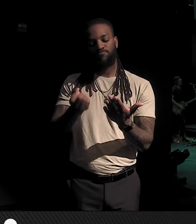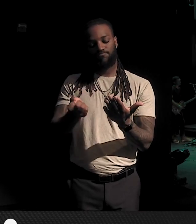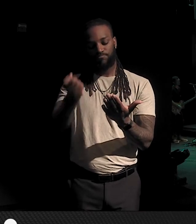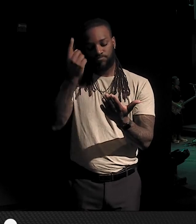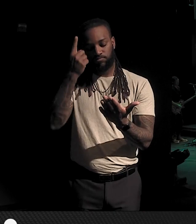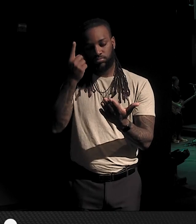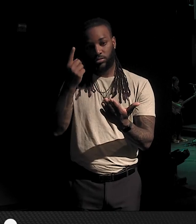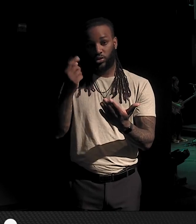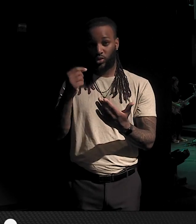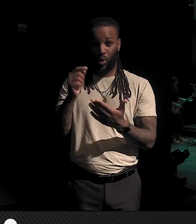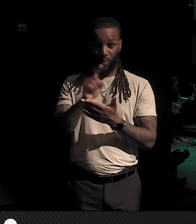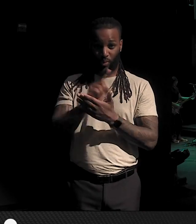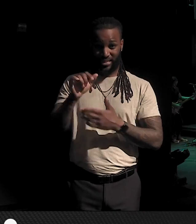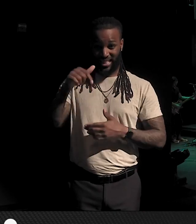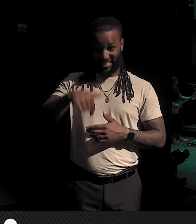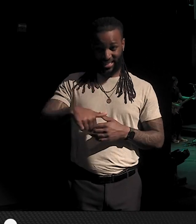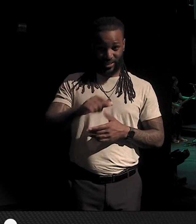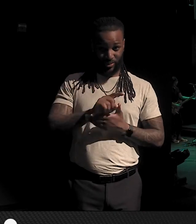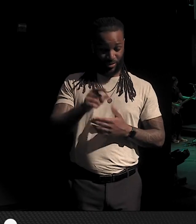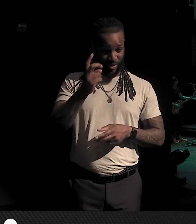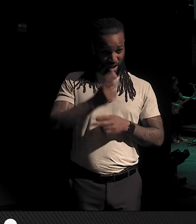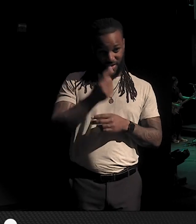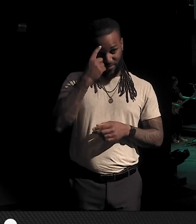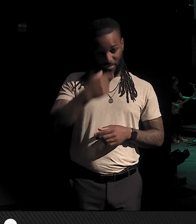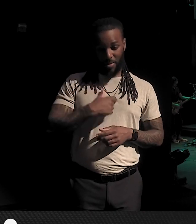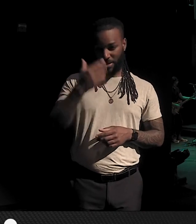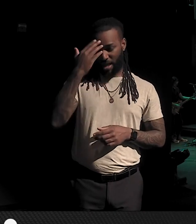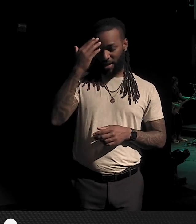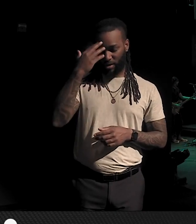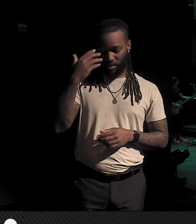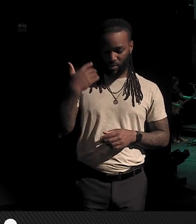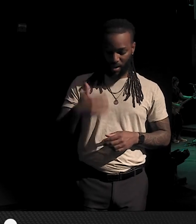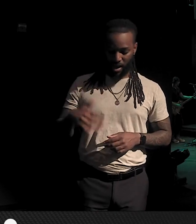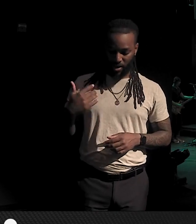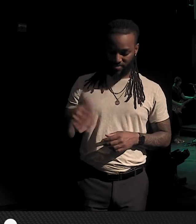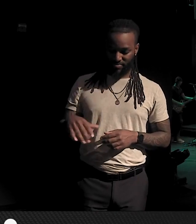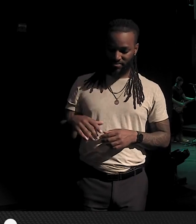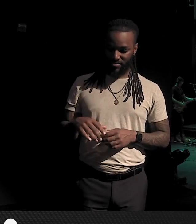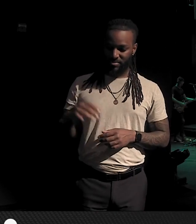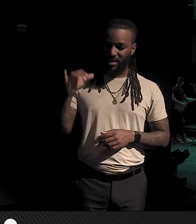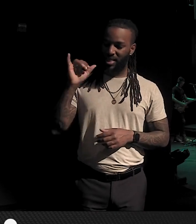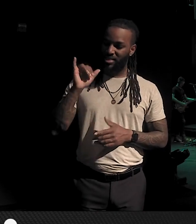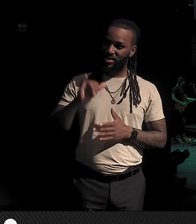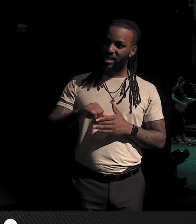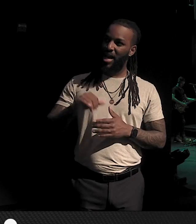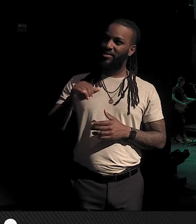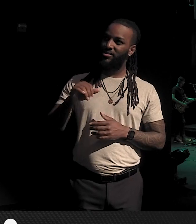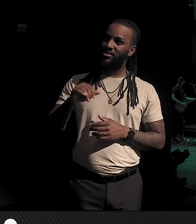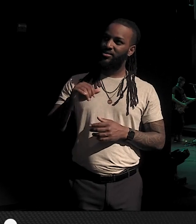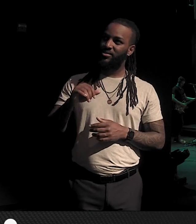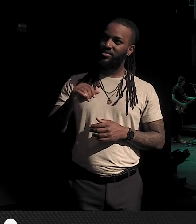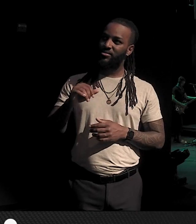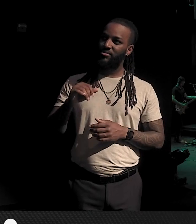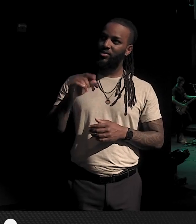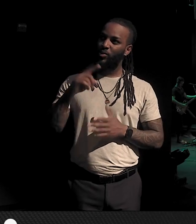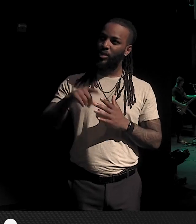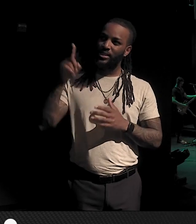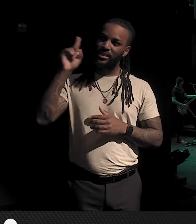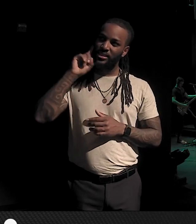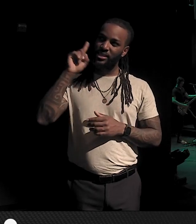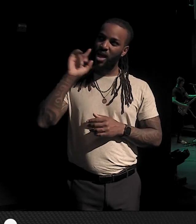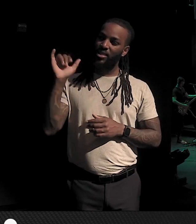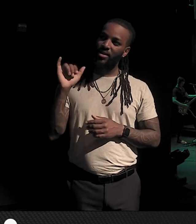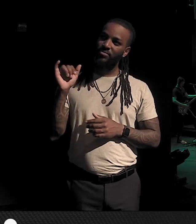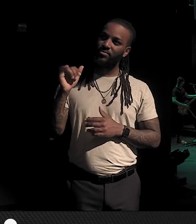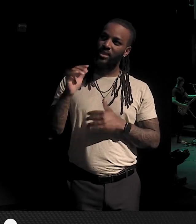So that on weeks like this week, I know, oh, wow, that's not what he sounds like. This is what he sounds like. Because it comforts